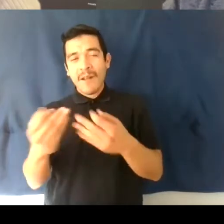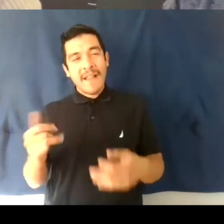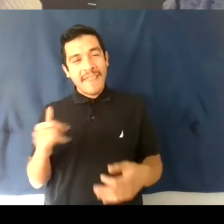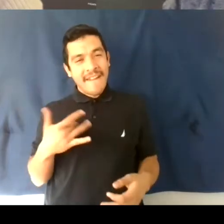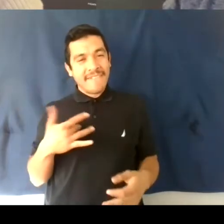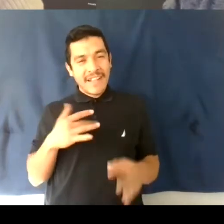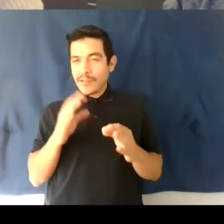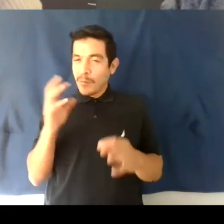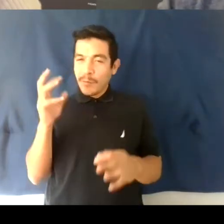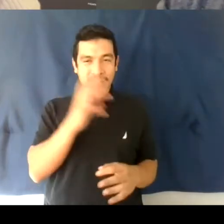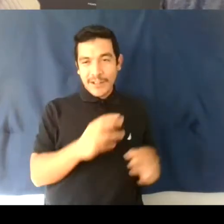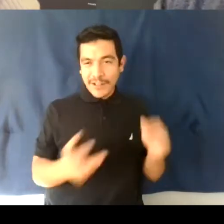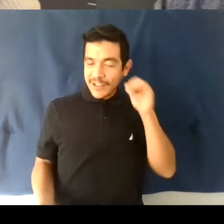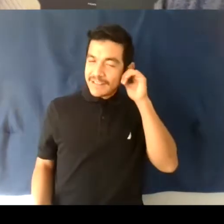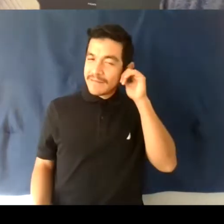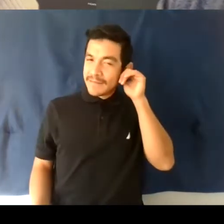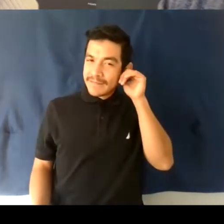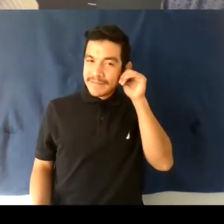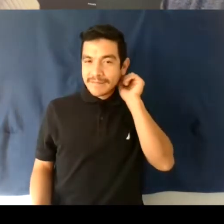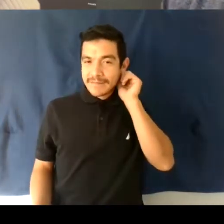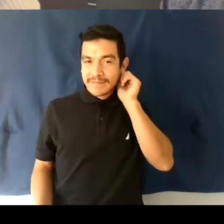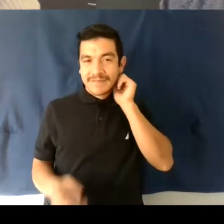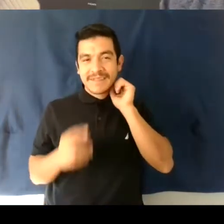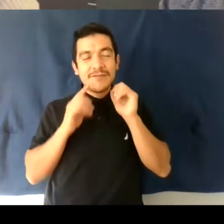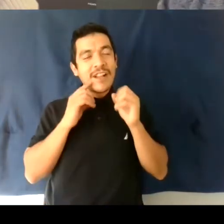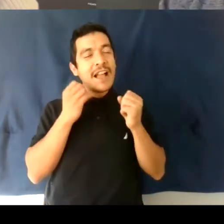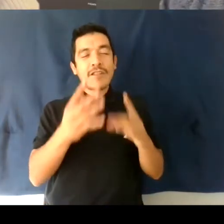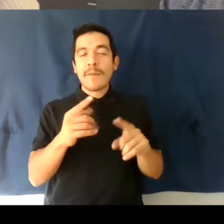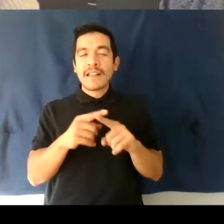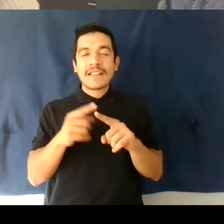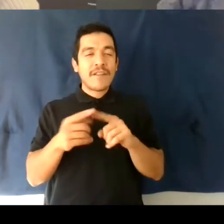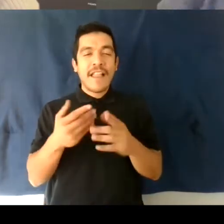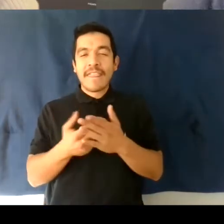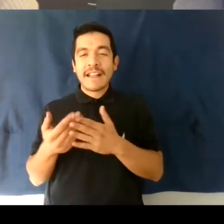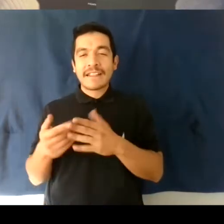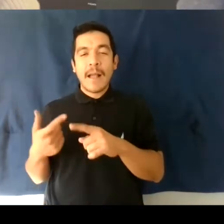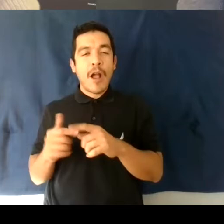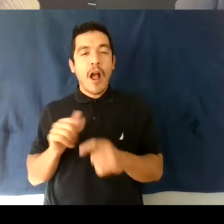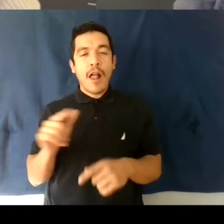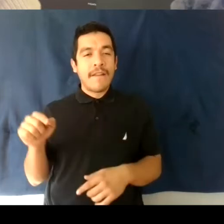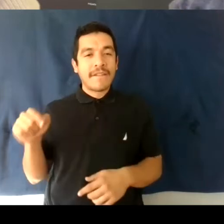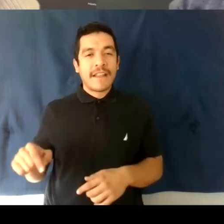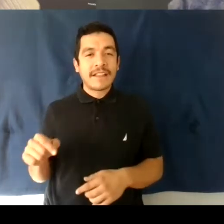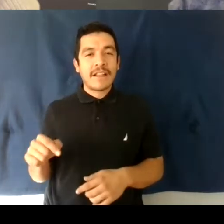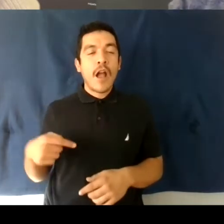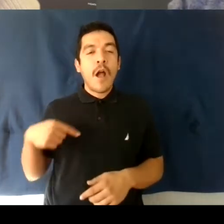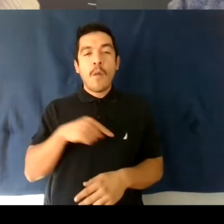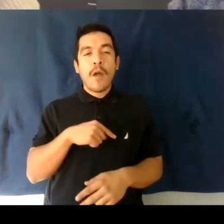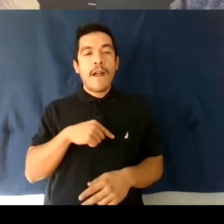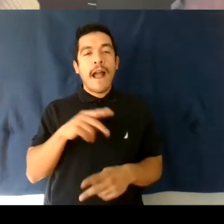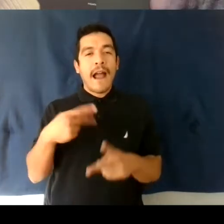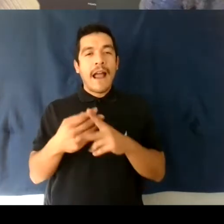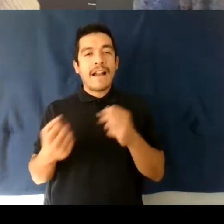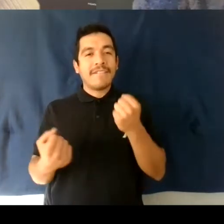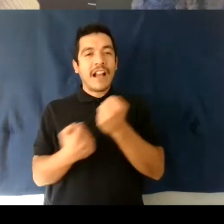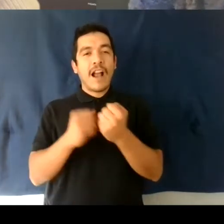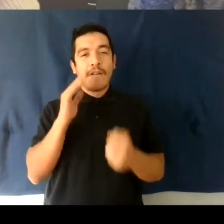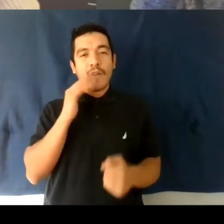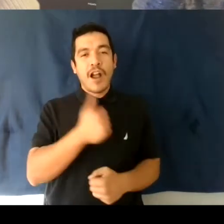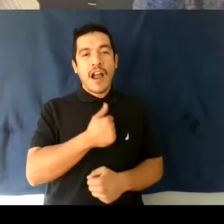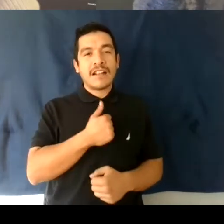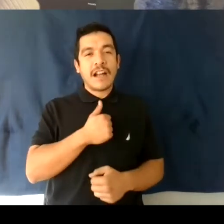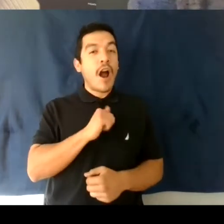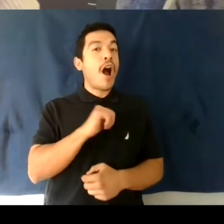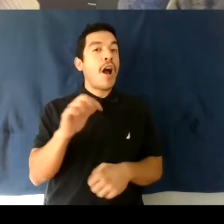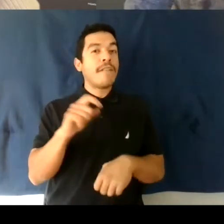And then like I don't know, there's just so many nuances to all of this that it's like we're kind of advocating for ourselves all the